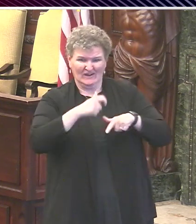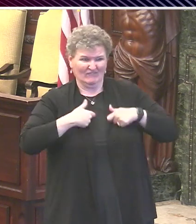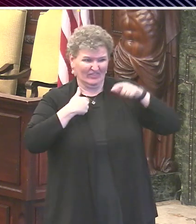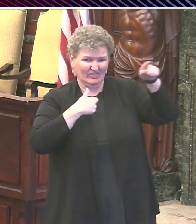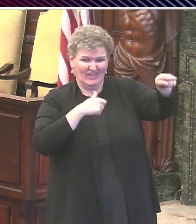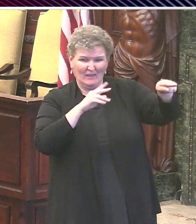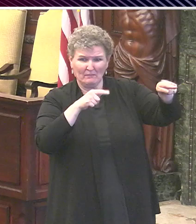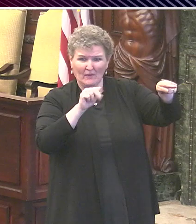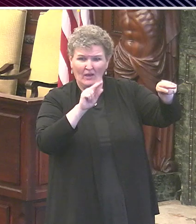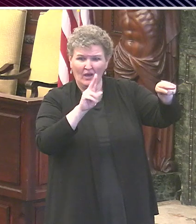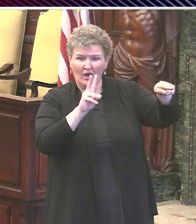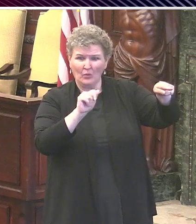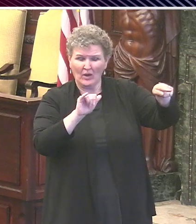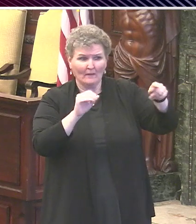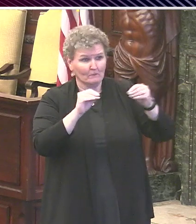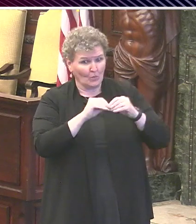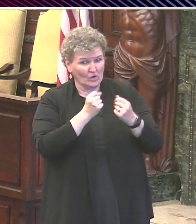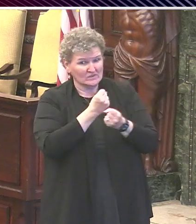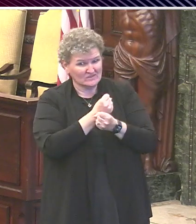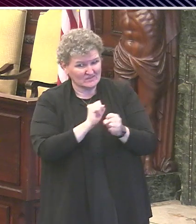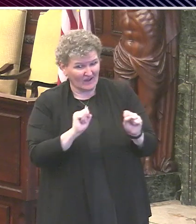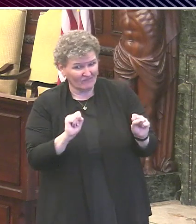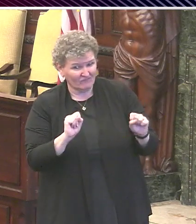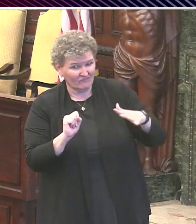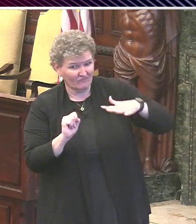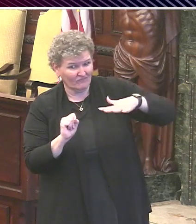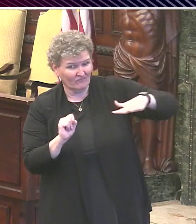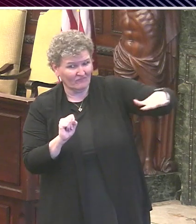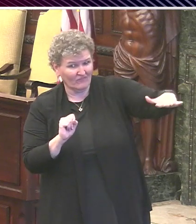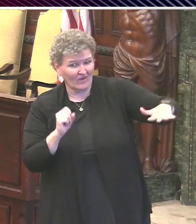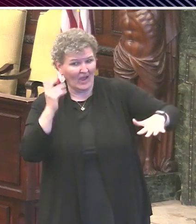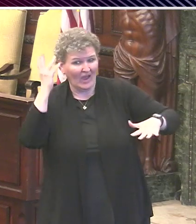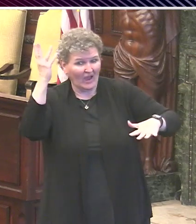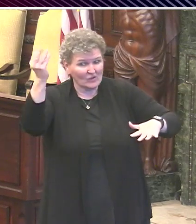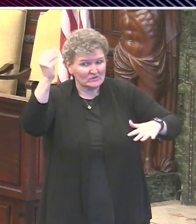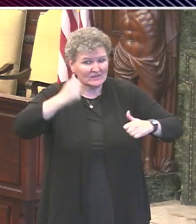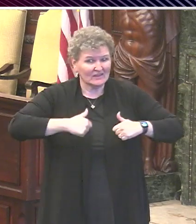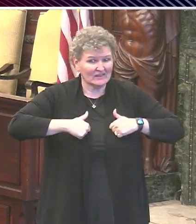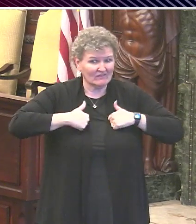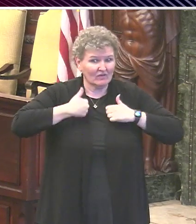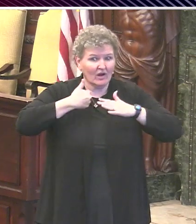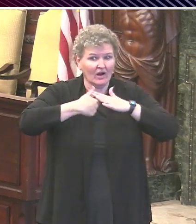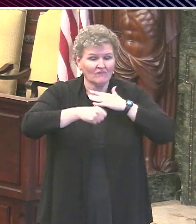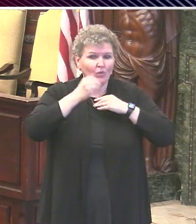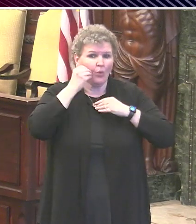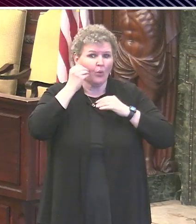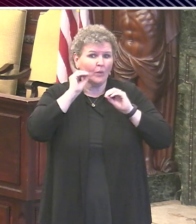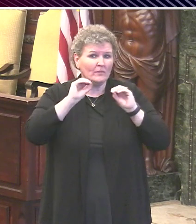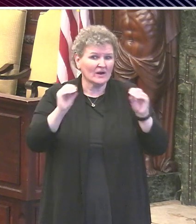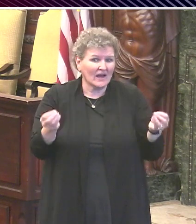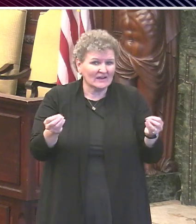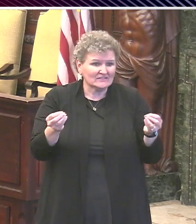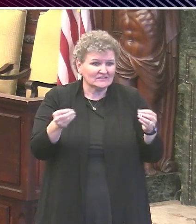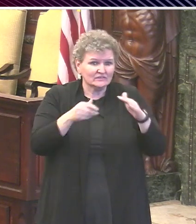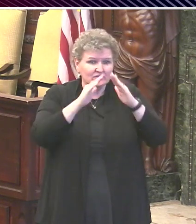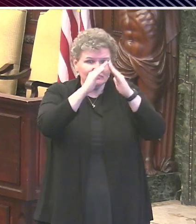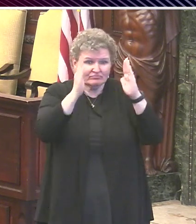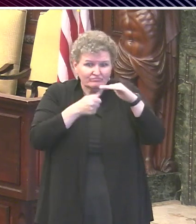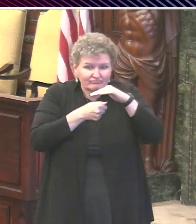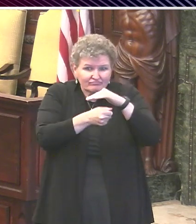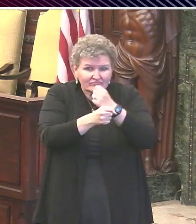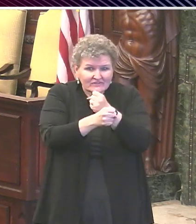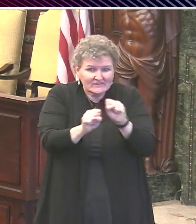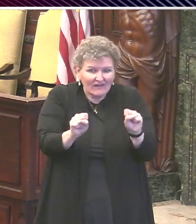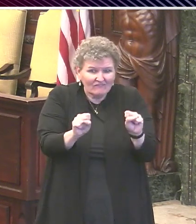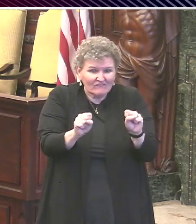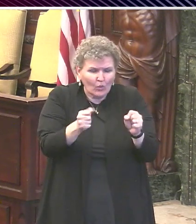that they're safer there in an outdoor setting than at a homeless shelter. Is that true in your opinion? You